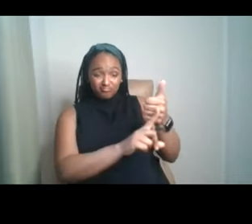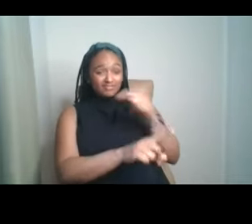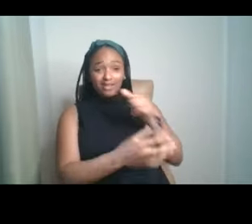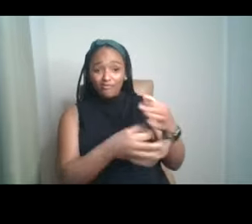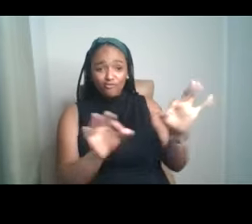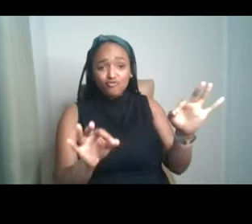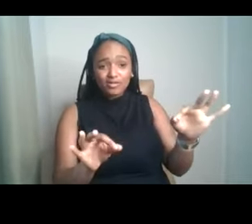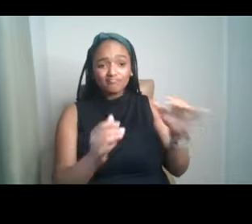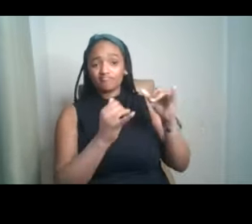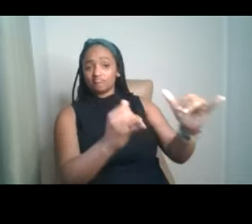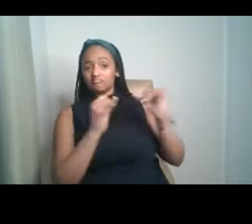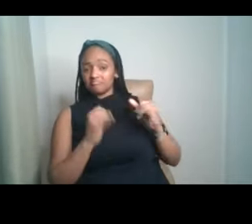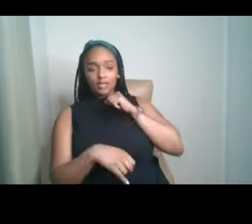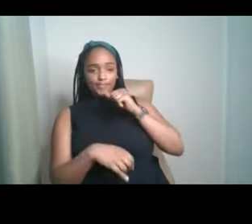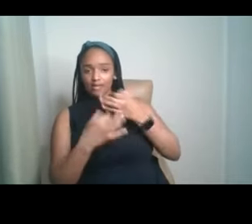free. We